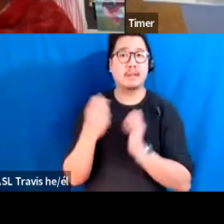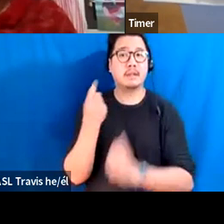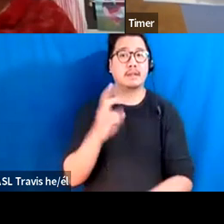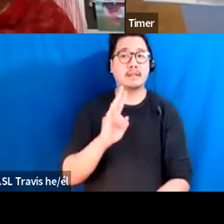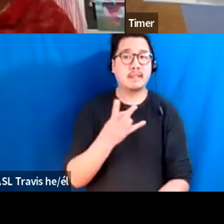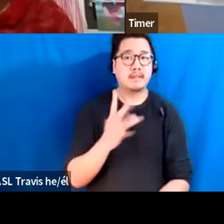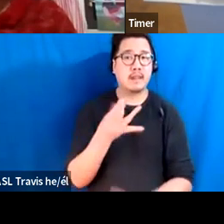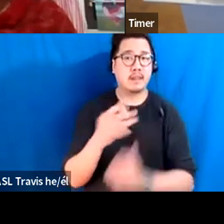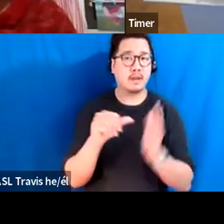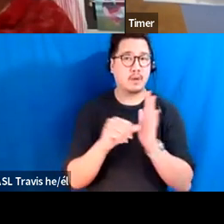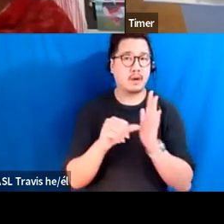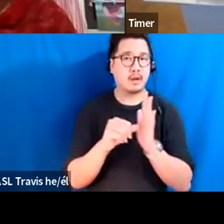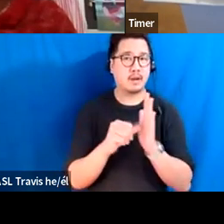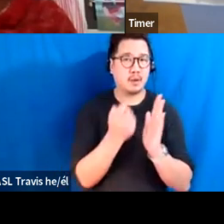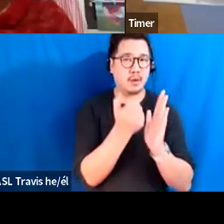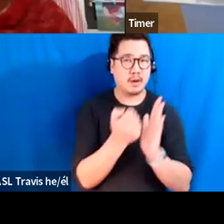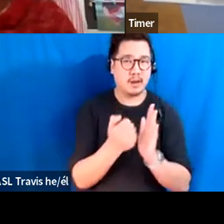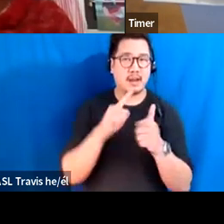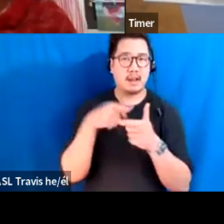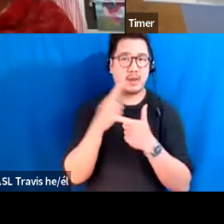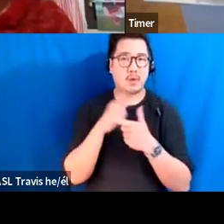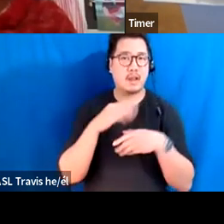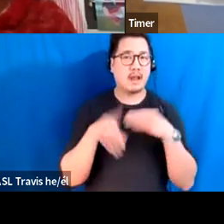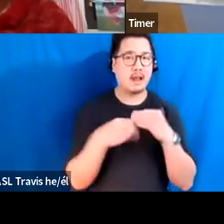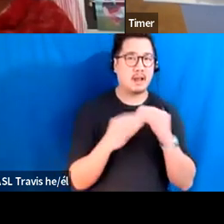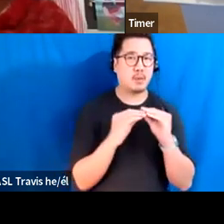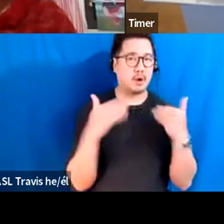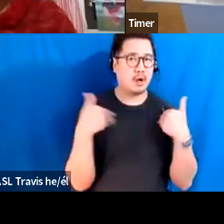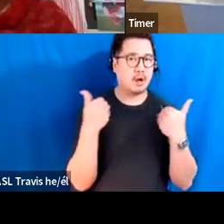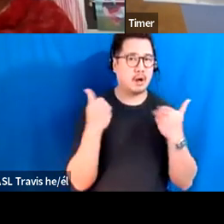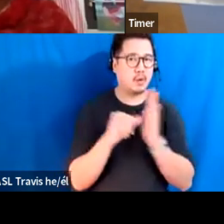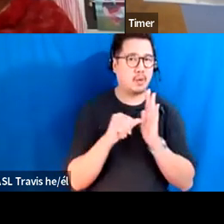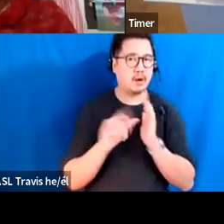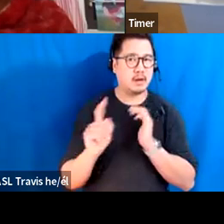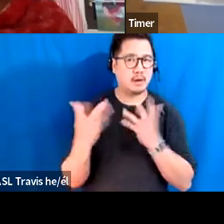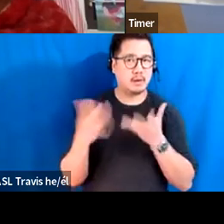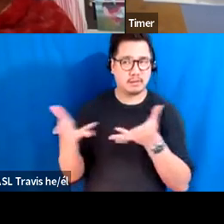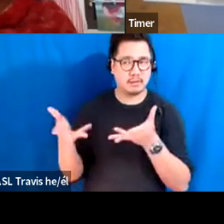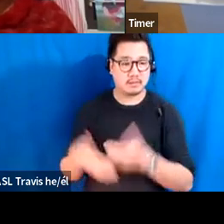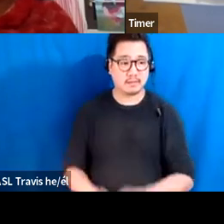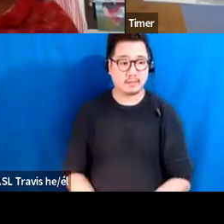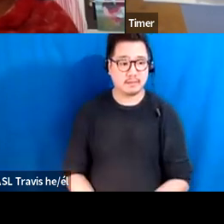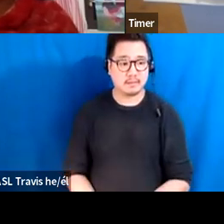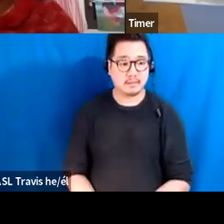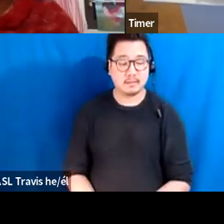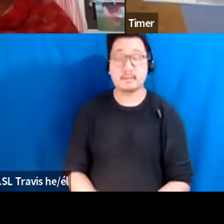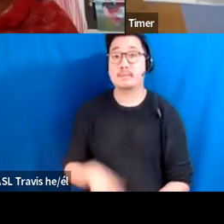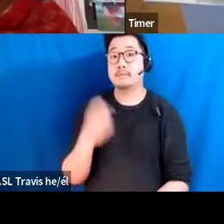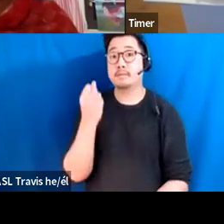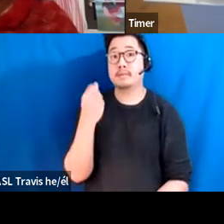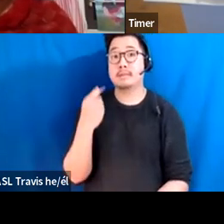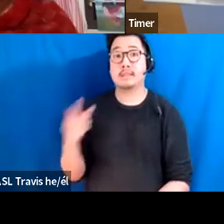and eighth eighth to add the younger grades i have not spoken to the families directly